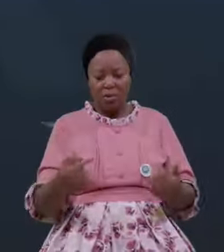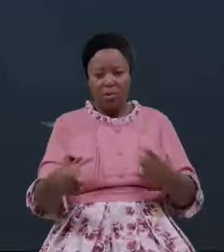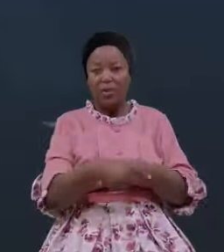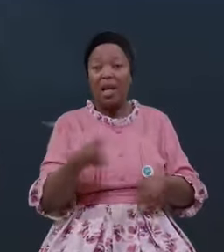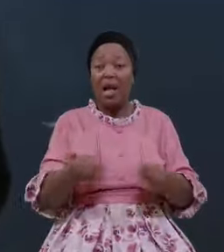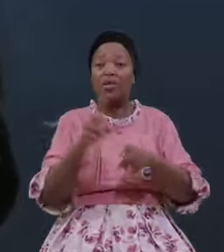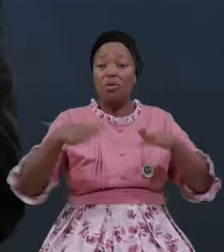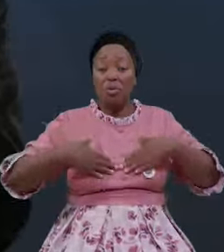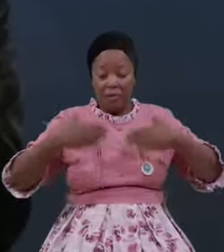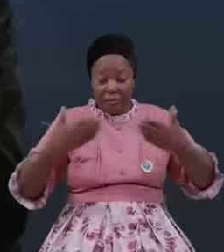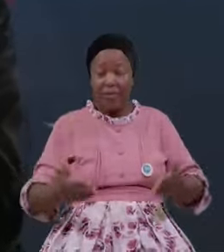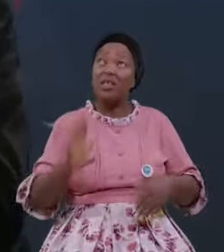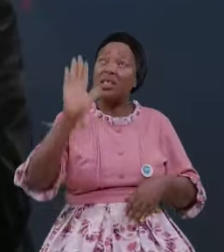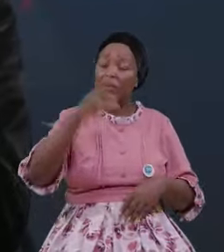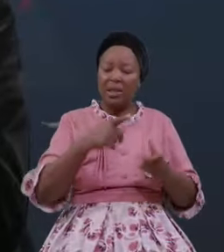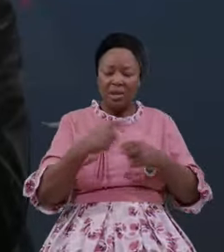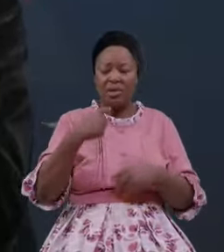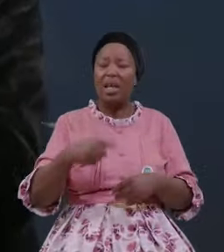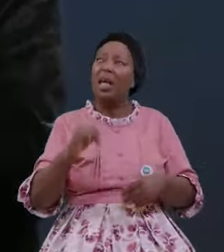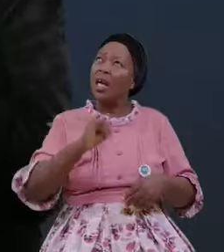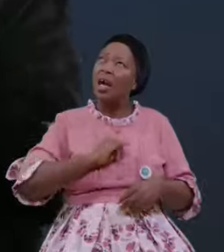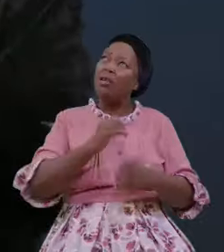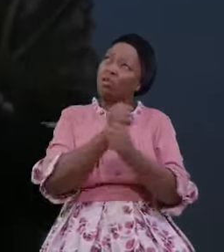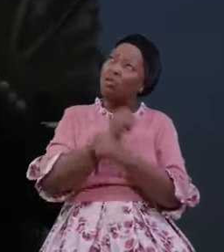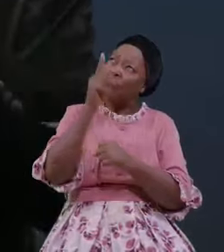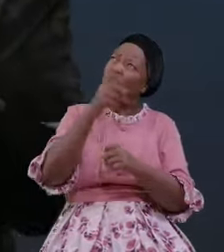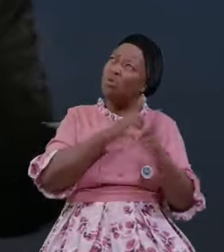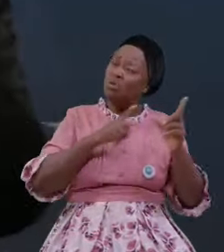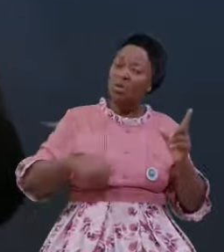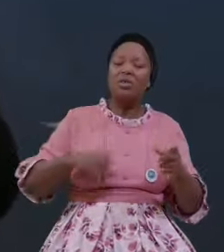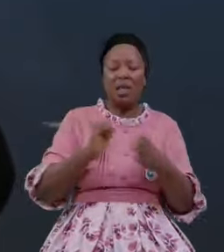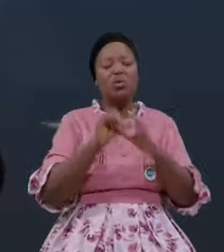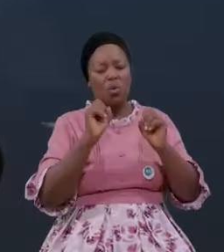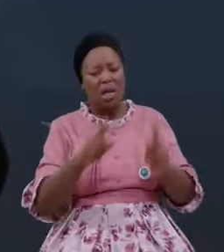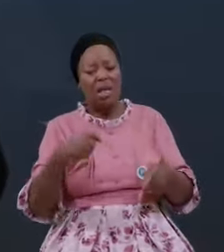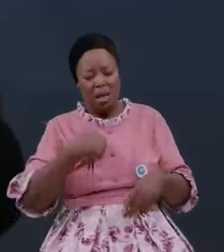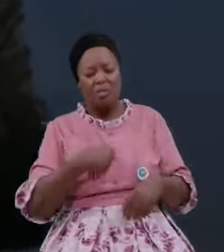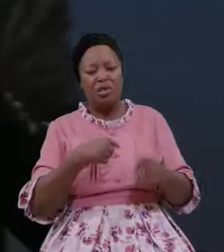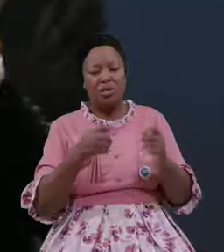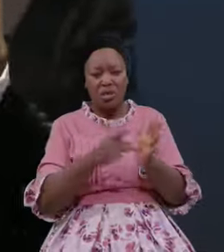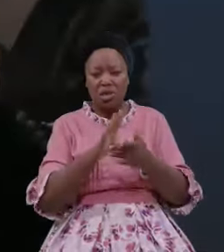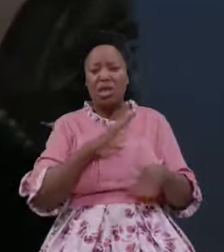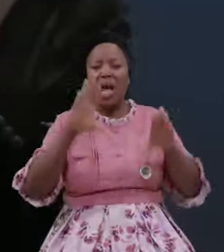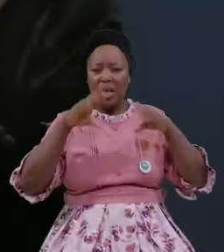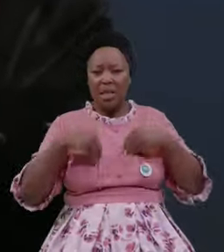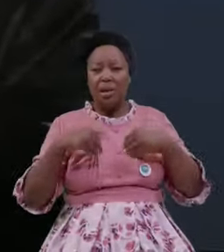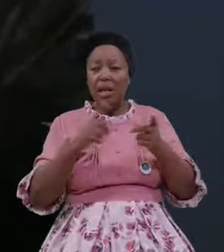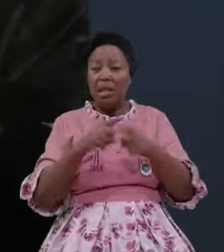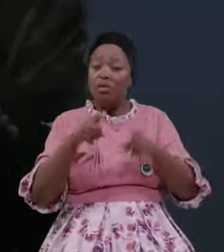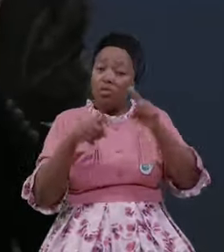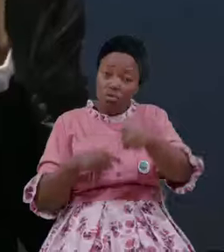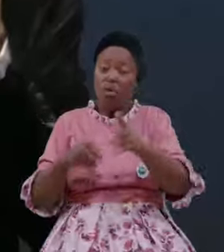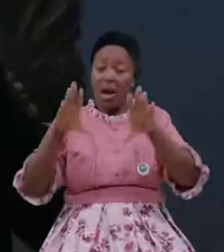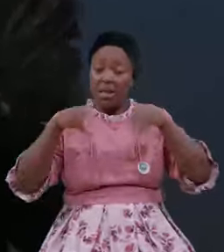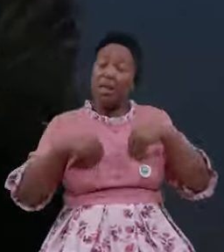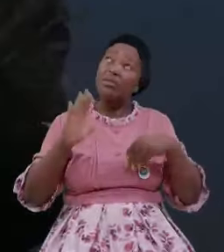and you say, I love you, Lord. He said, that's all right. I accept. You accept him,